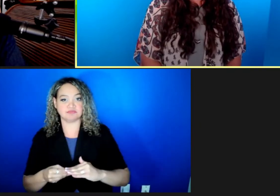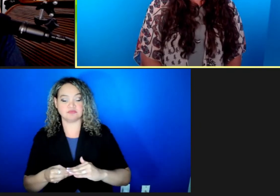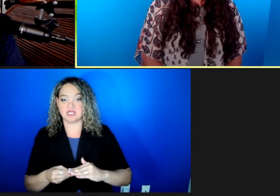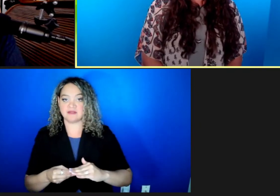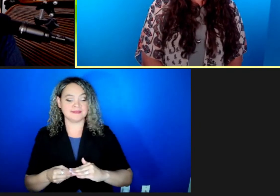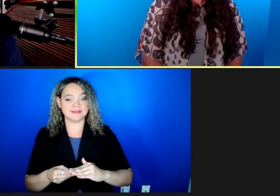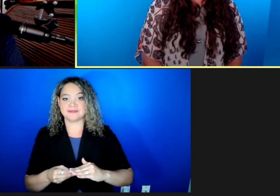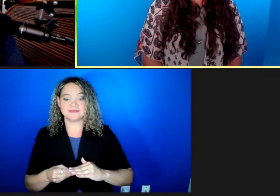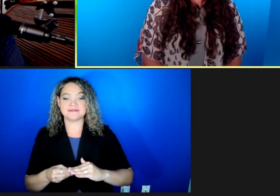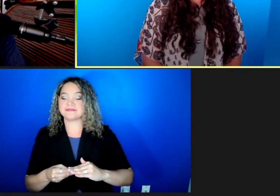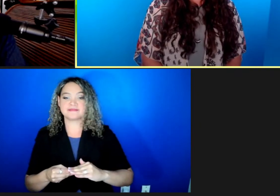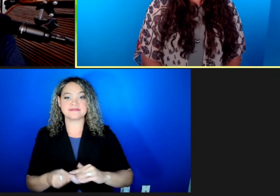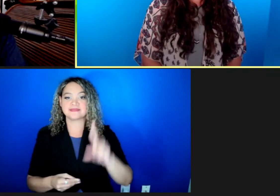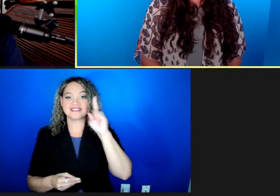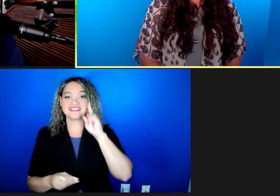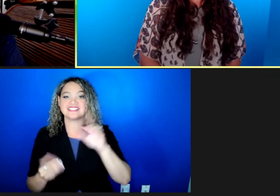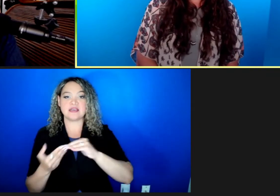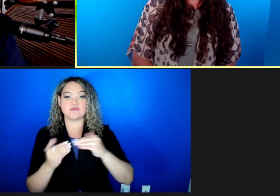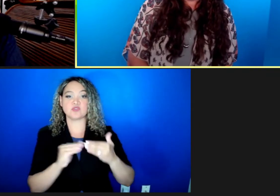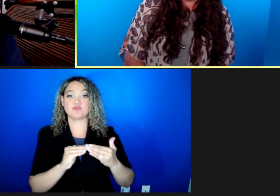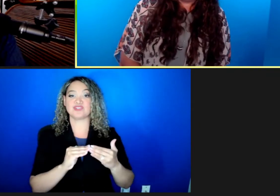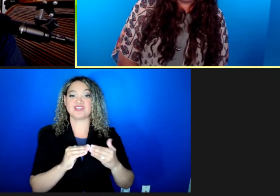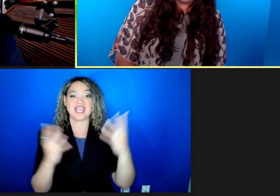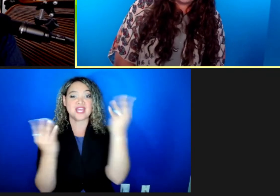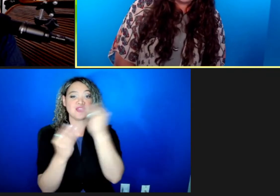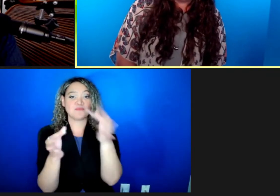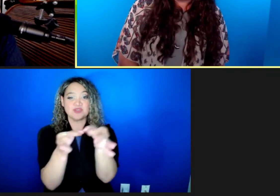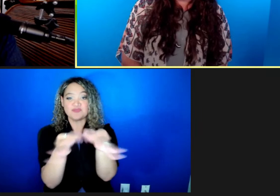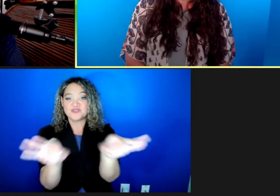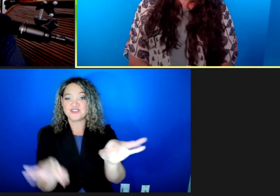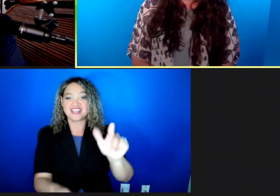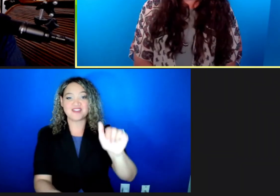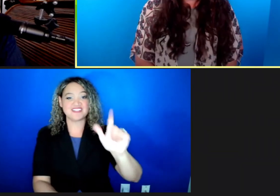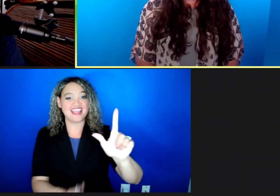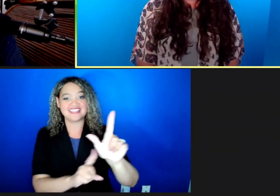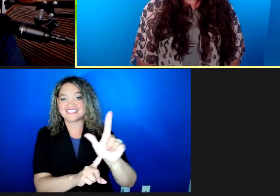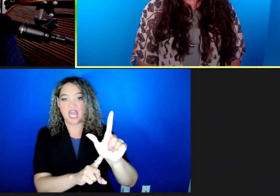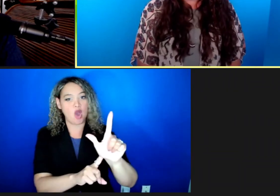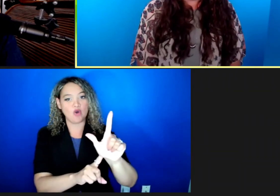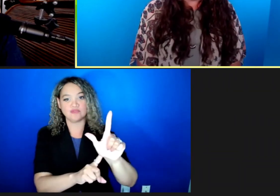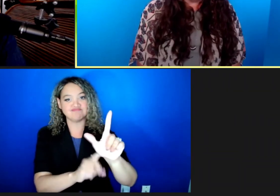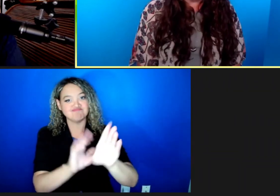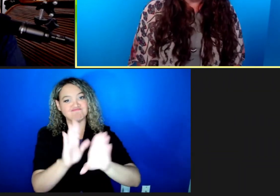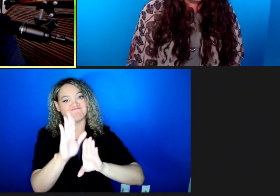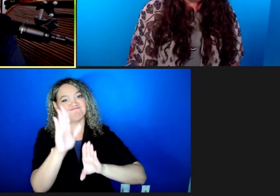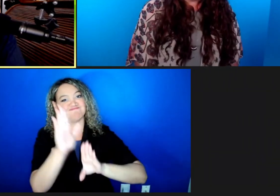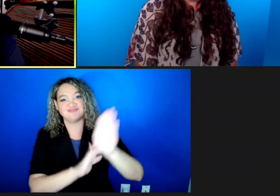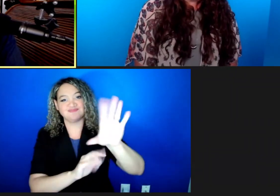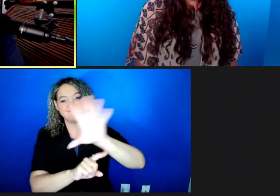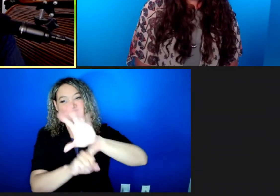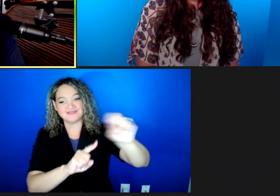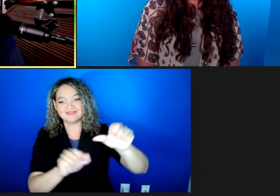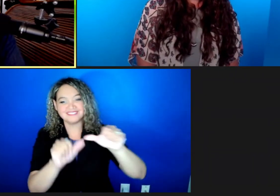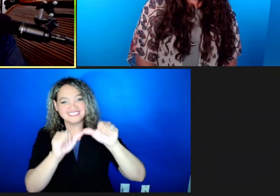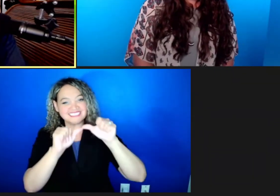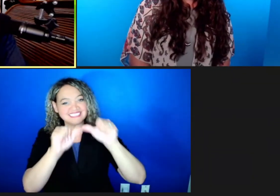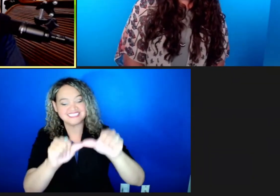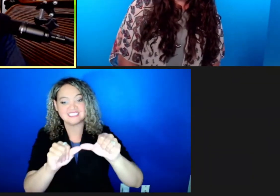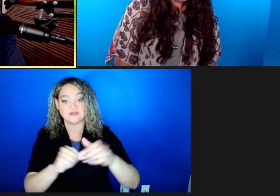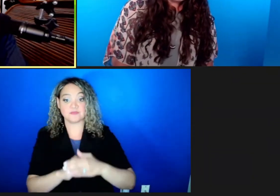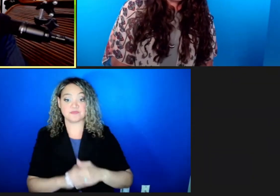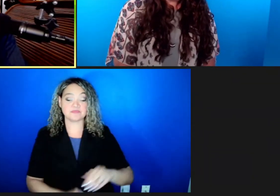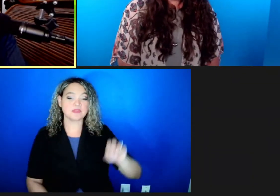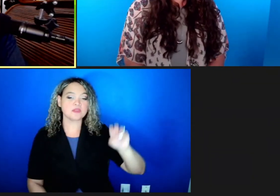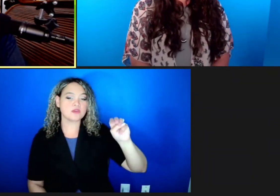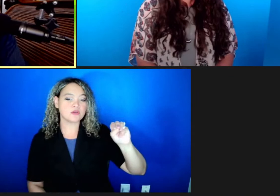The deaf community and the beautiful language that is ASL just keeps on trucking. Yeah, Martha's Vineyard, I believe,